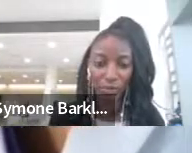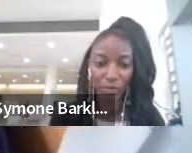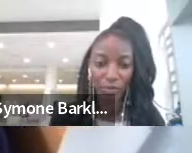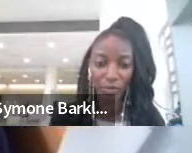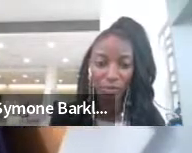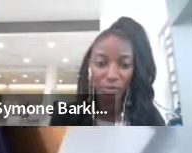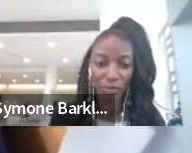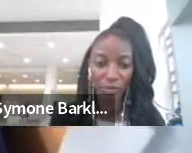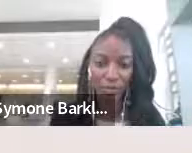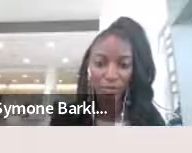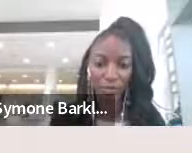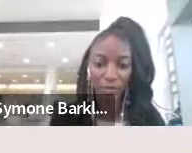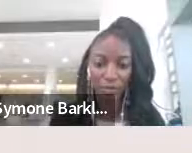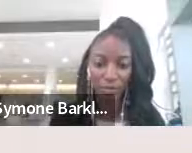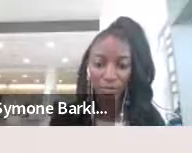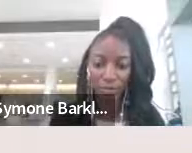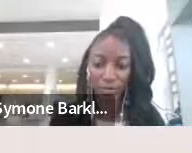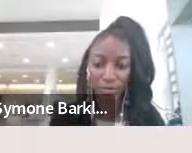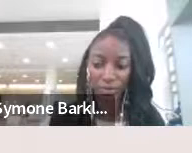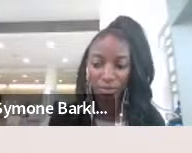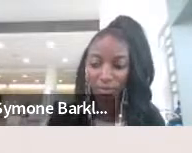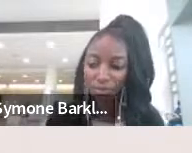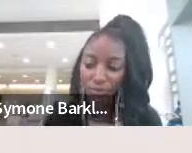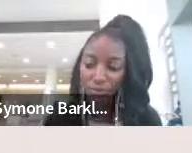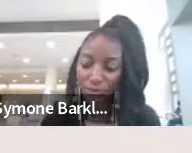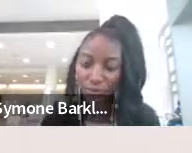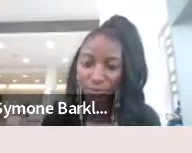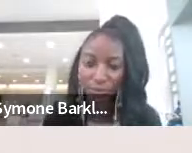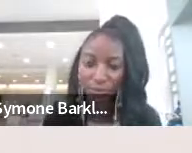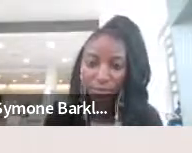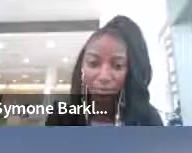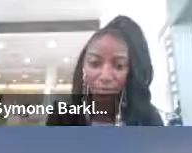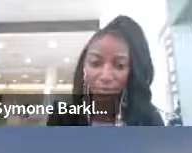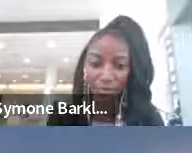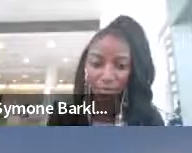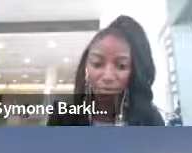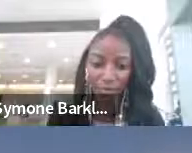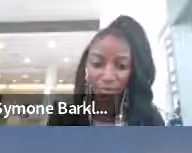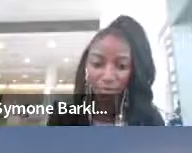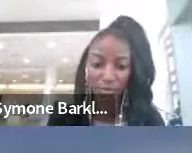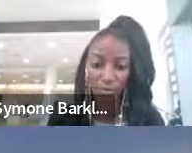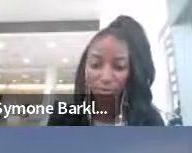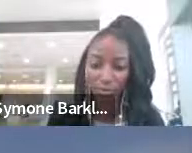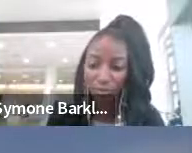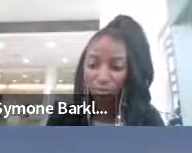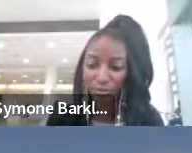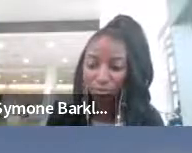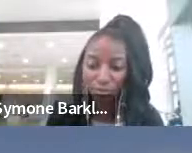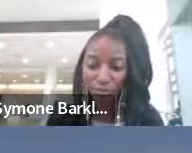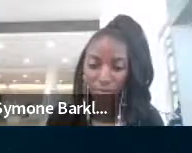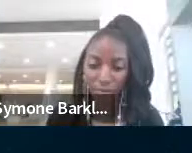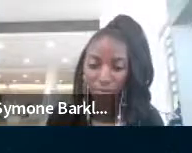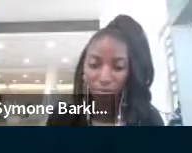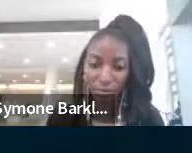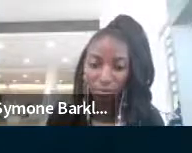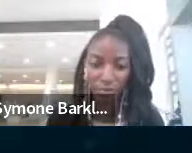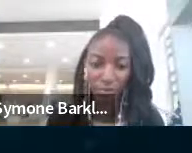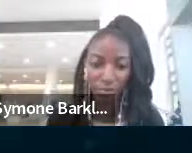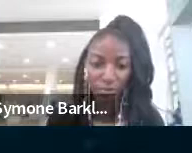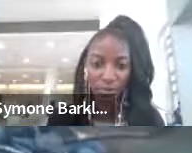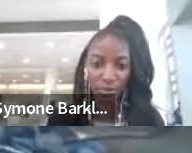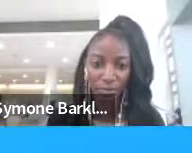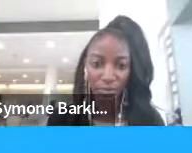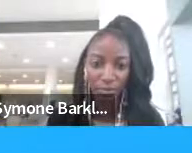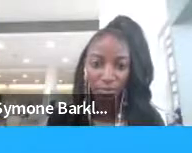the water. Marine debris is more than just trash in the ocean. Sometimes fishers lose their gear like fishing